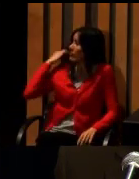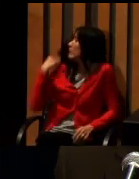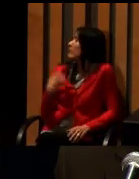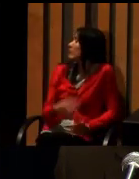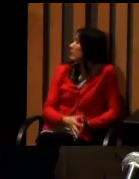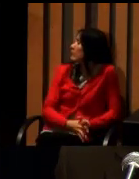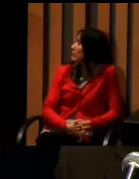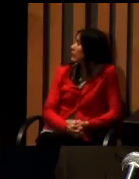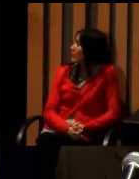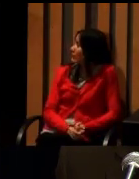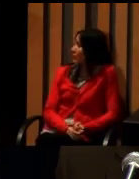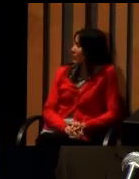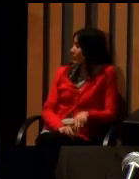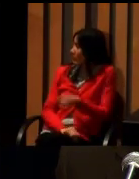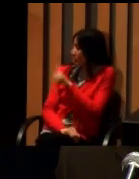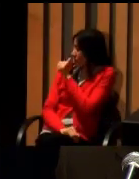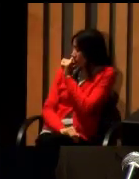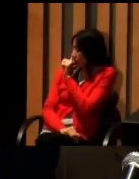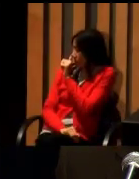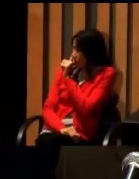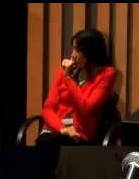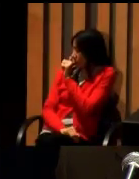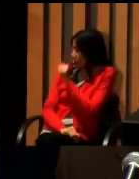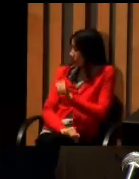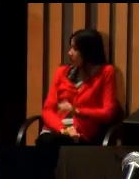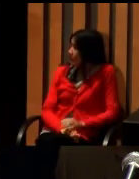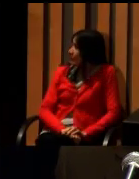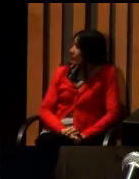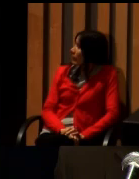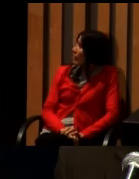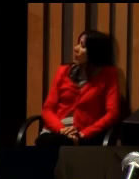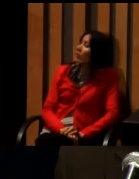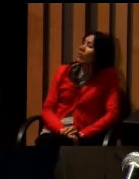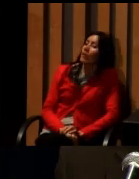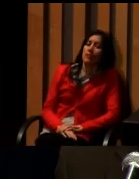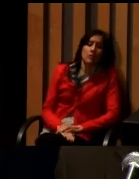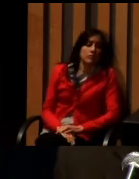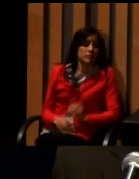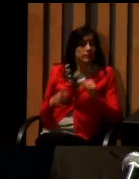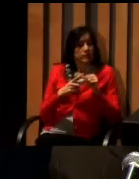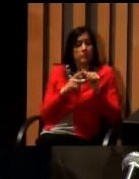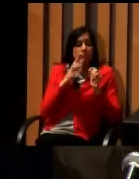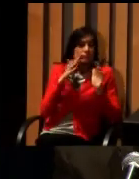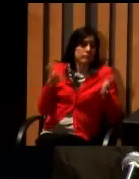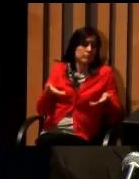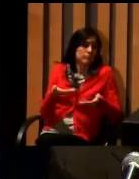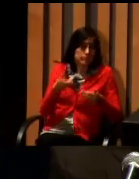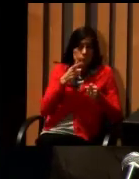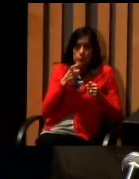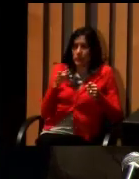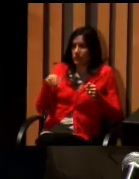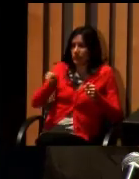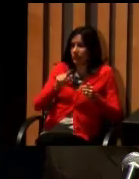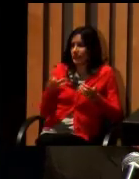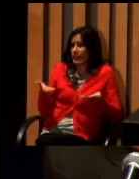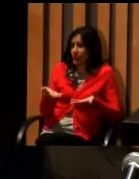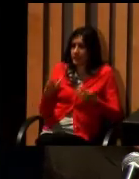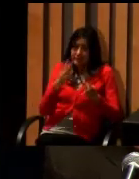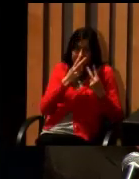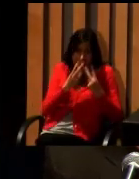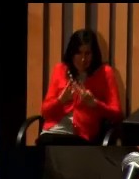First, I want to just greet everybody who's visiting with us in Washington, D.C., because we are truly